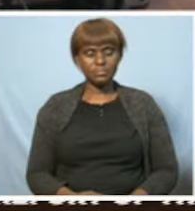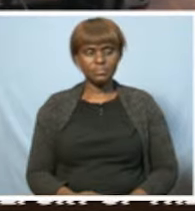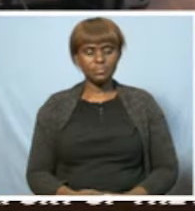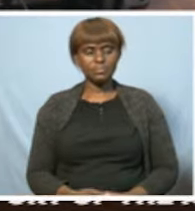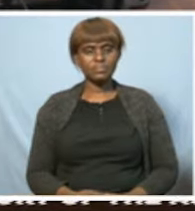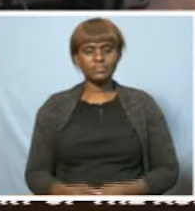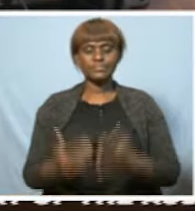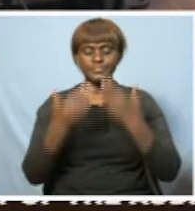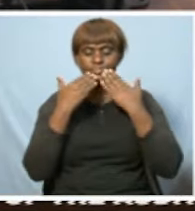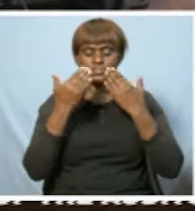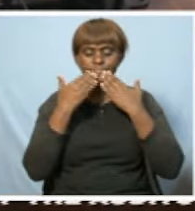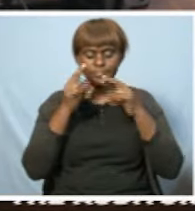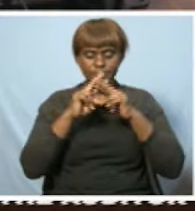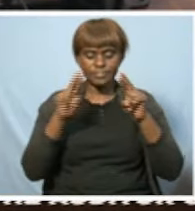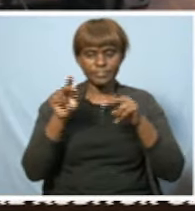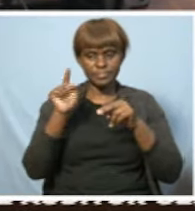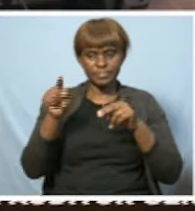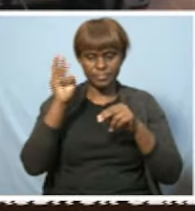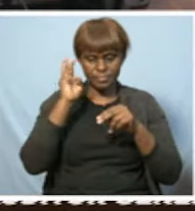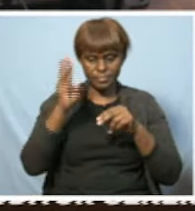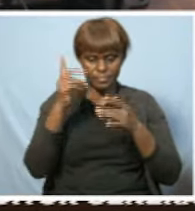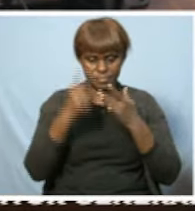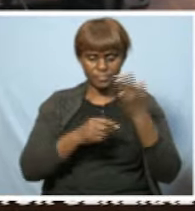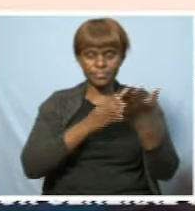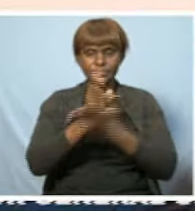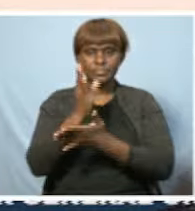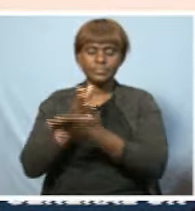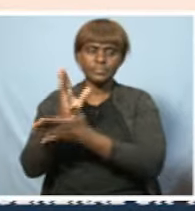Thank you, Chair. That would be the correct